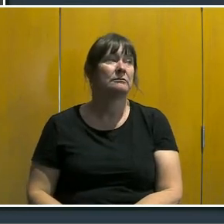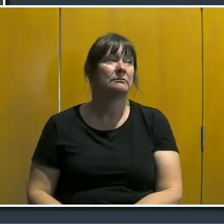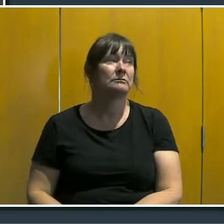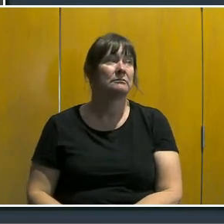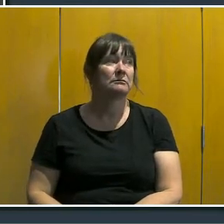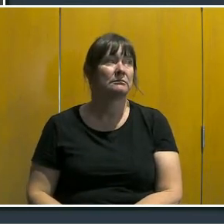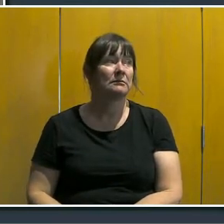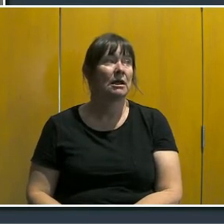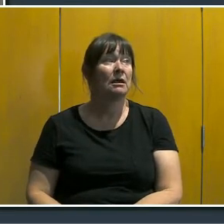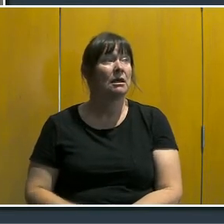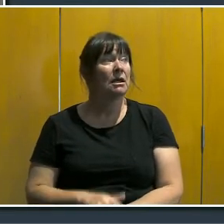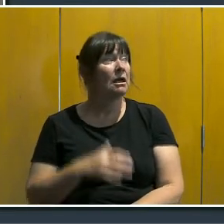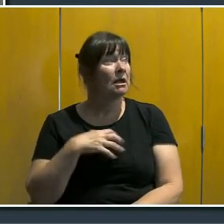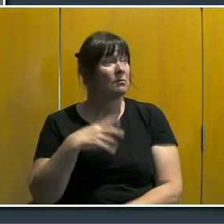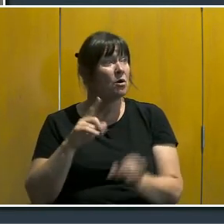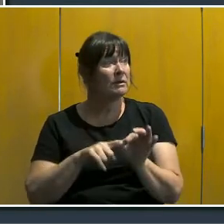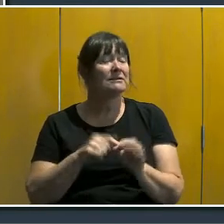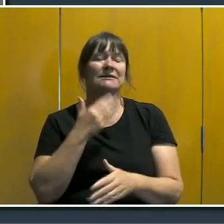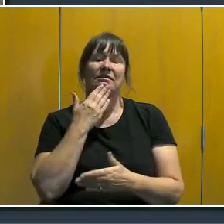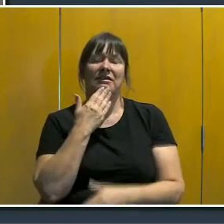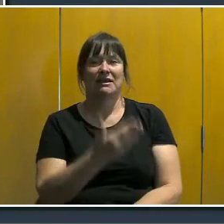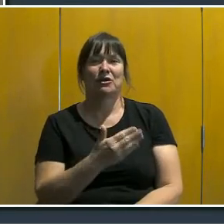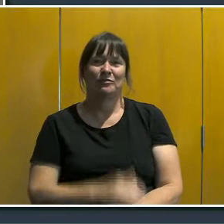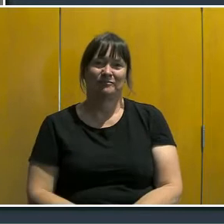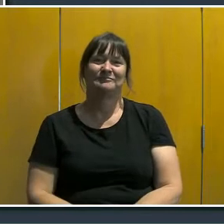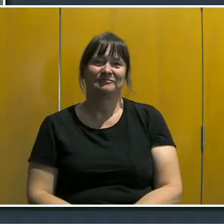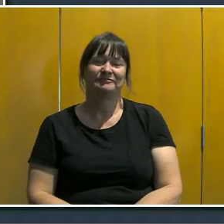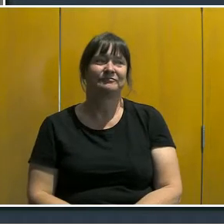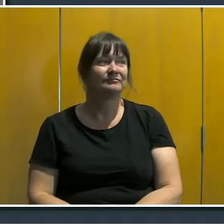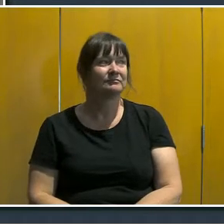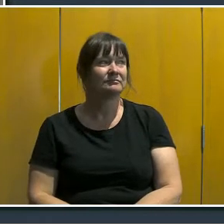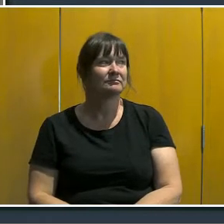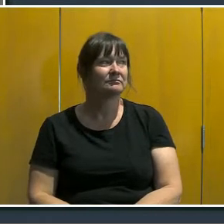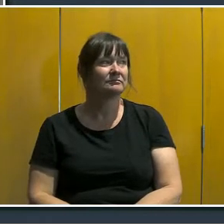Okay. If there's no further questions, thank you very much for your time today, thank Christina. You.